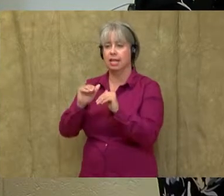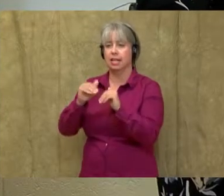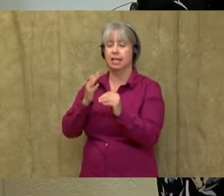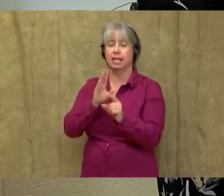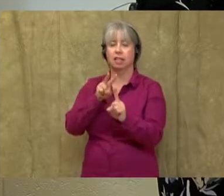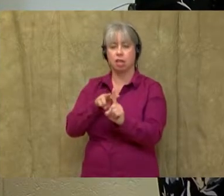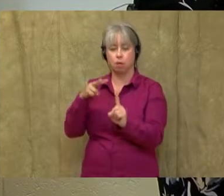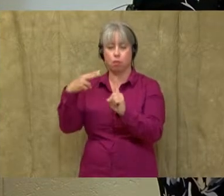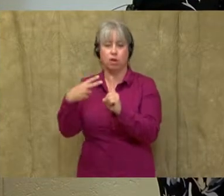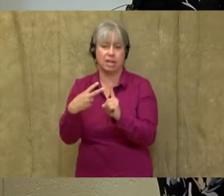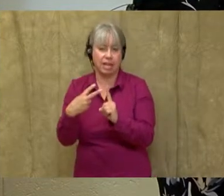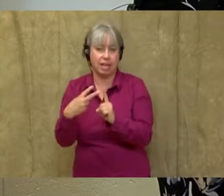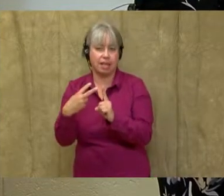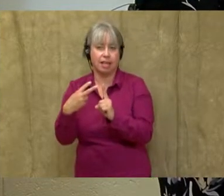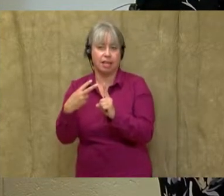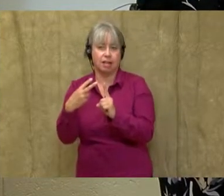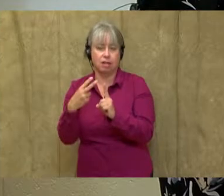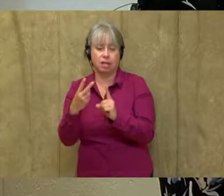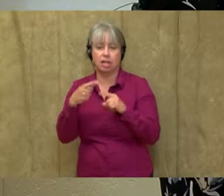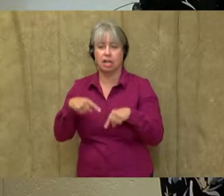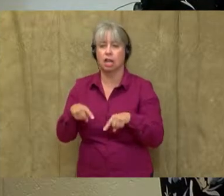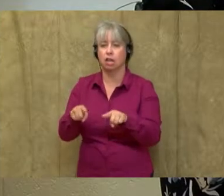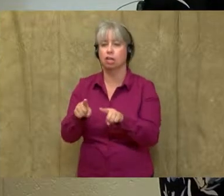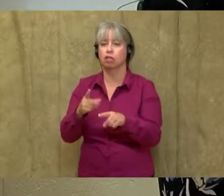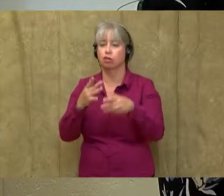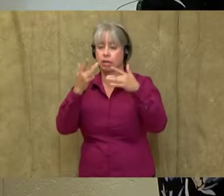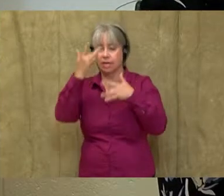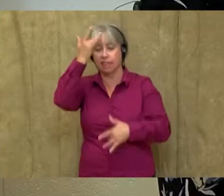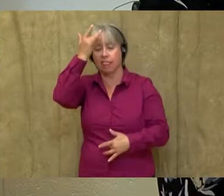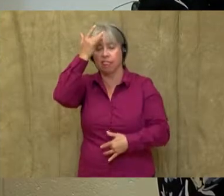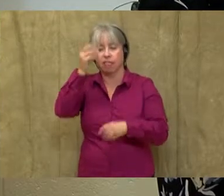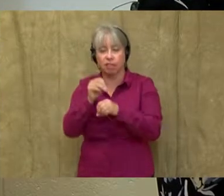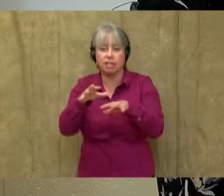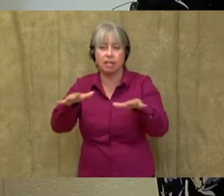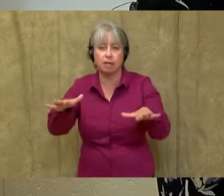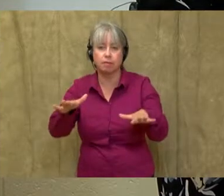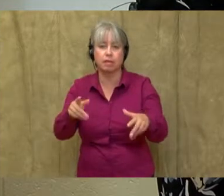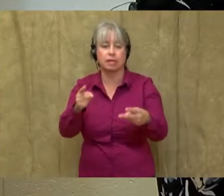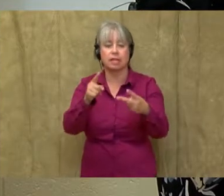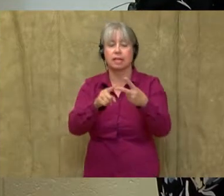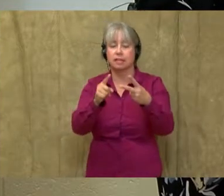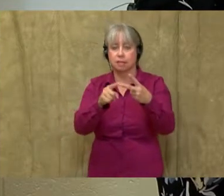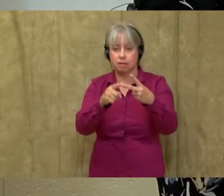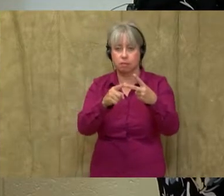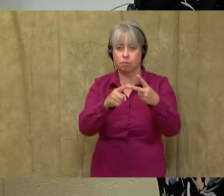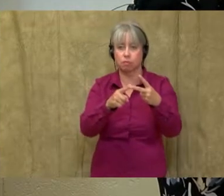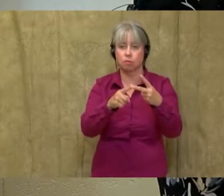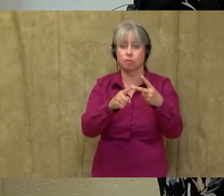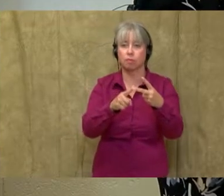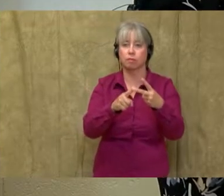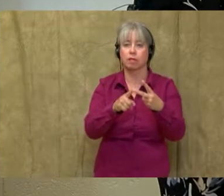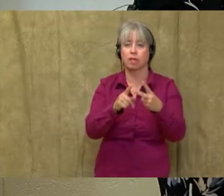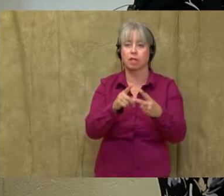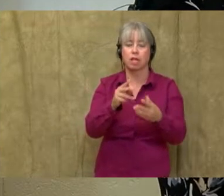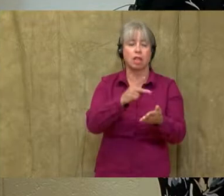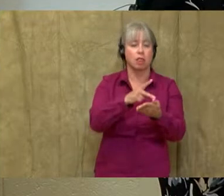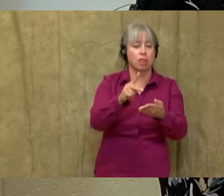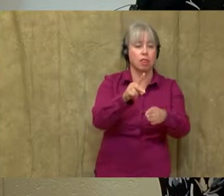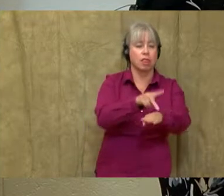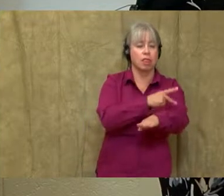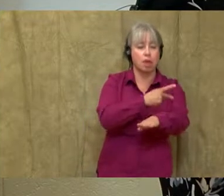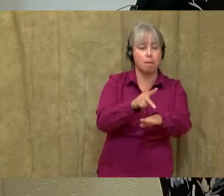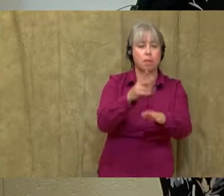what's going on during the COVID-19 pandemic. The second question that we're going to talk about today would be the poet's tone. That is the